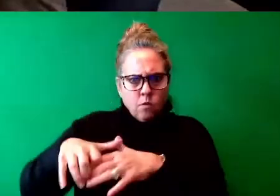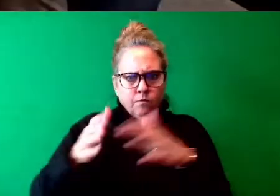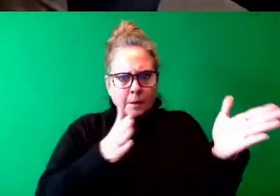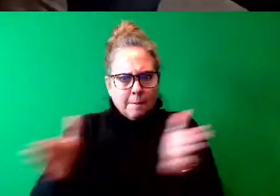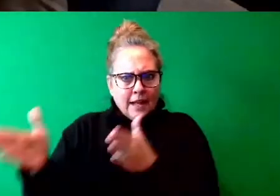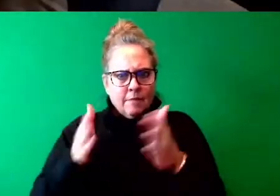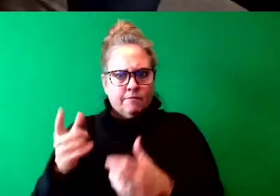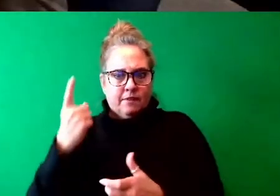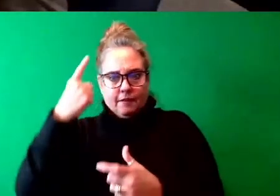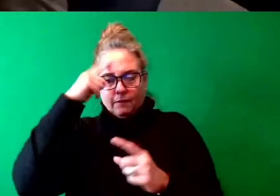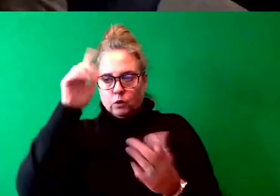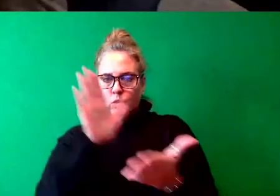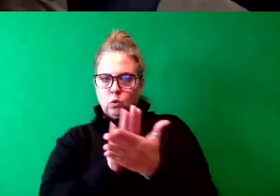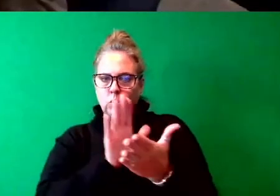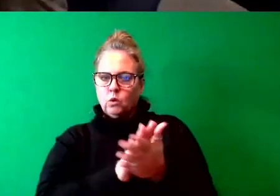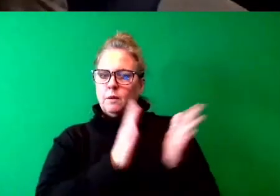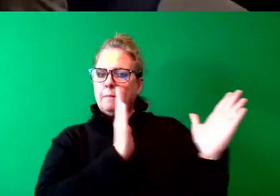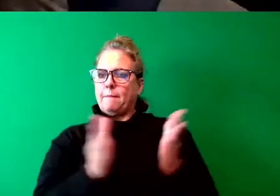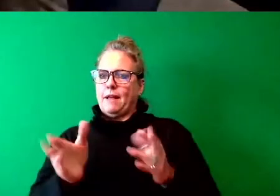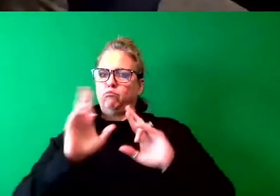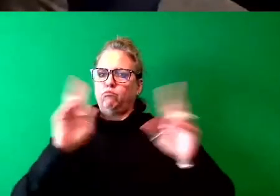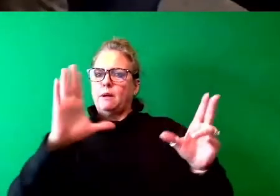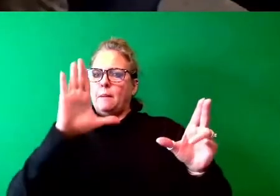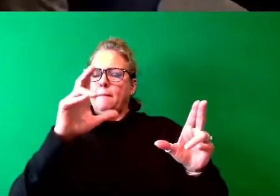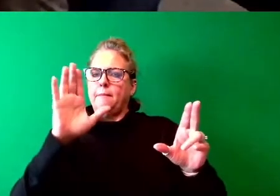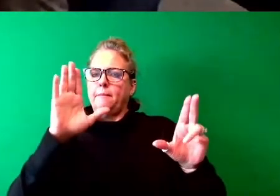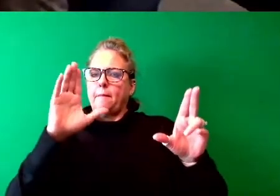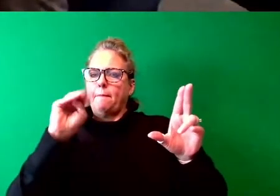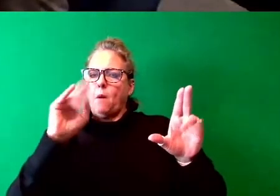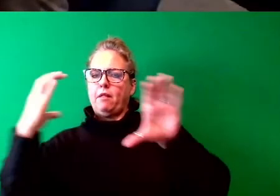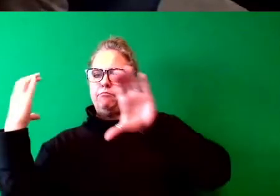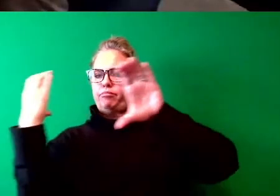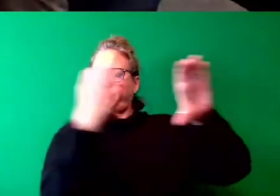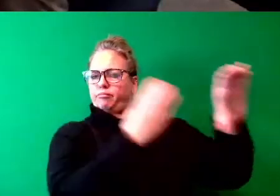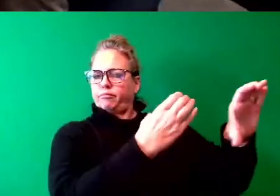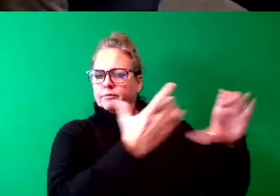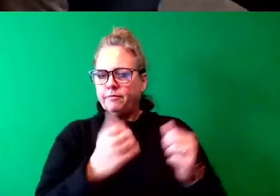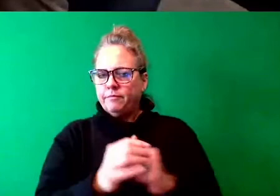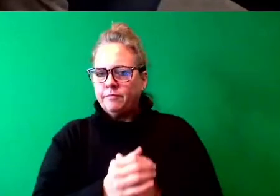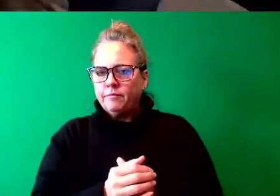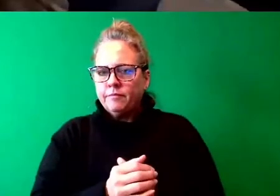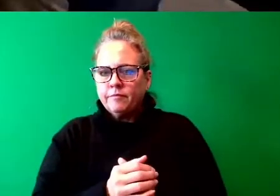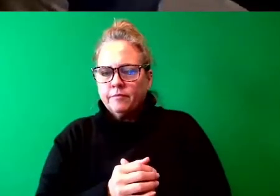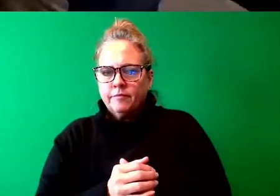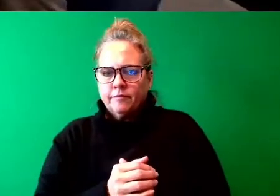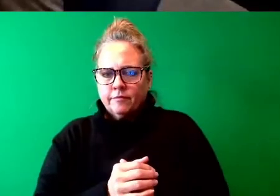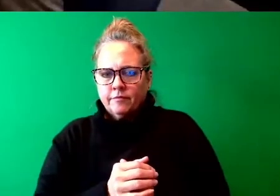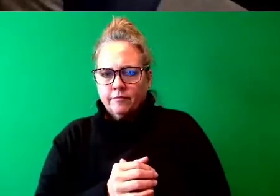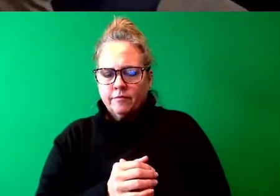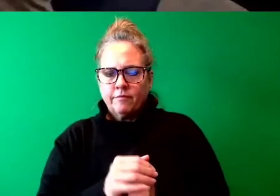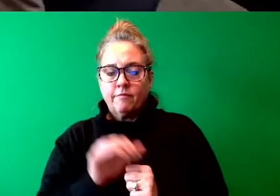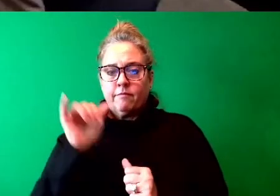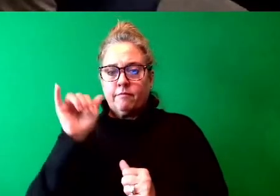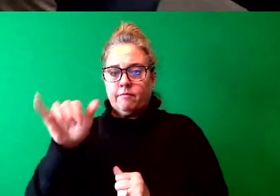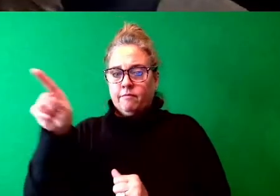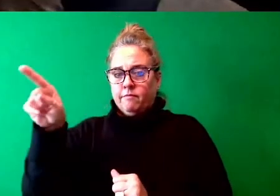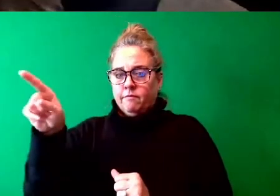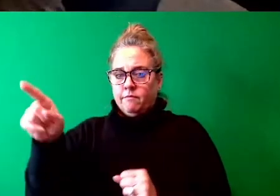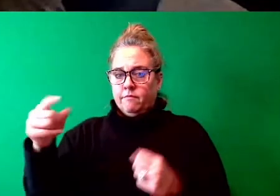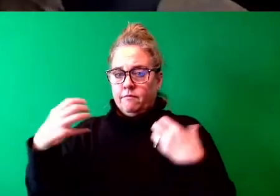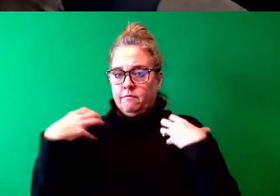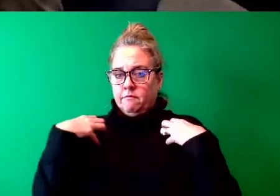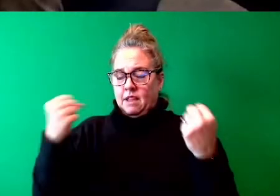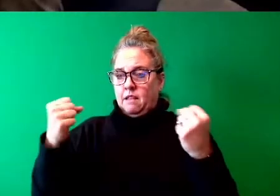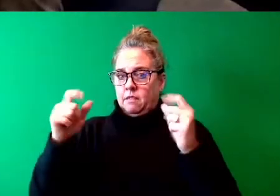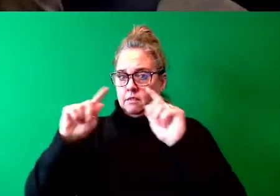what the school is ready for, with our mobile vaccination vans. And those are the health department's vans that we can